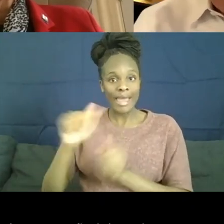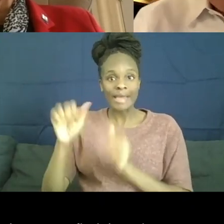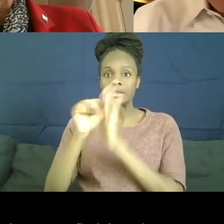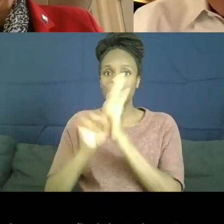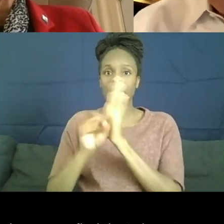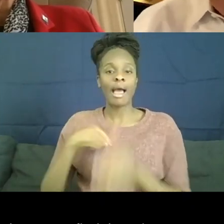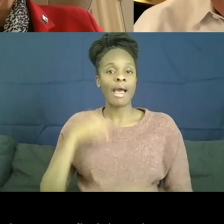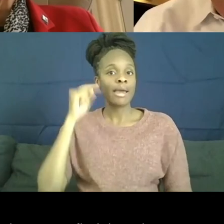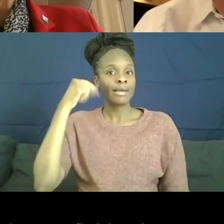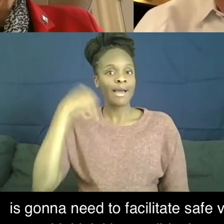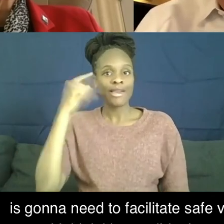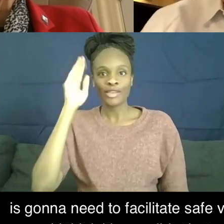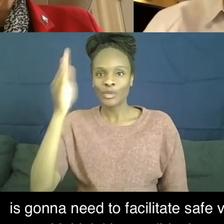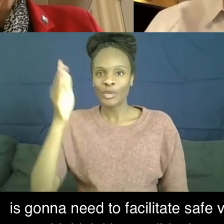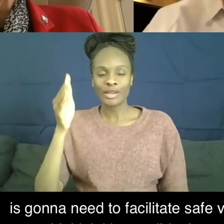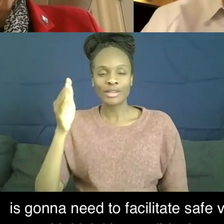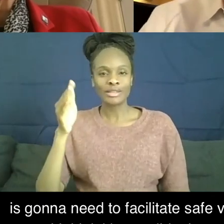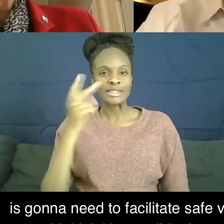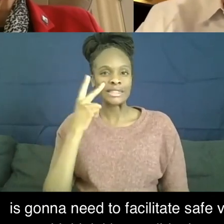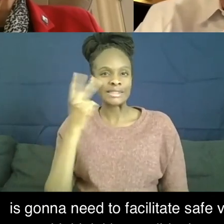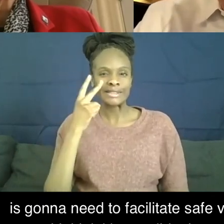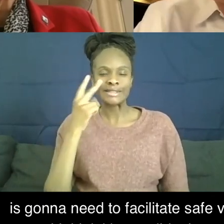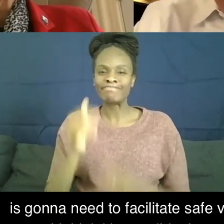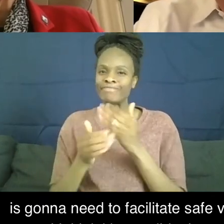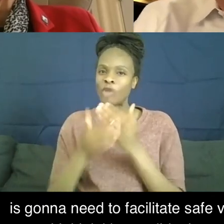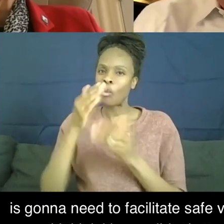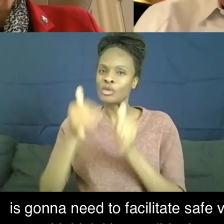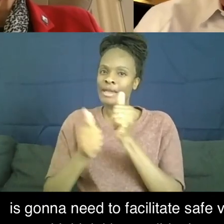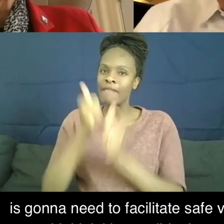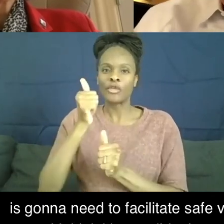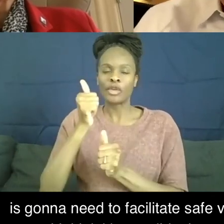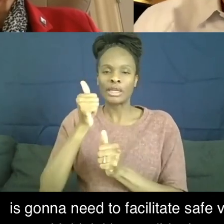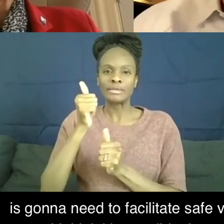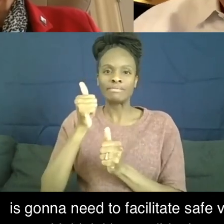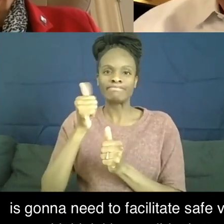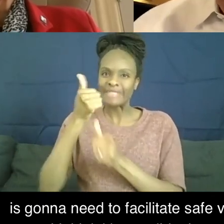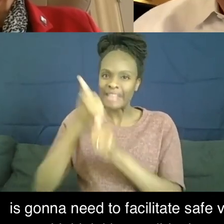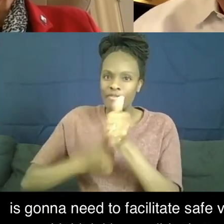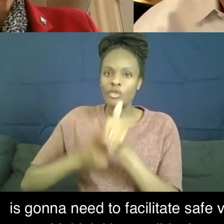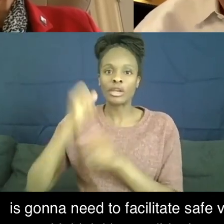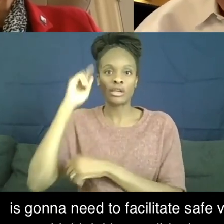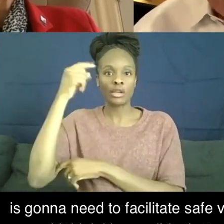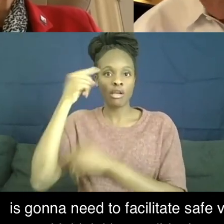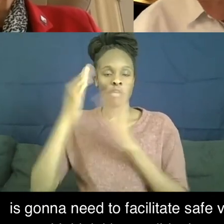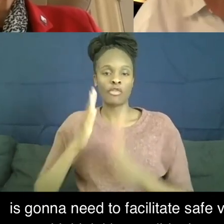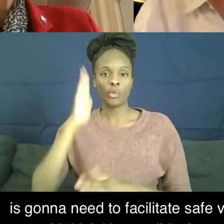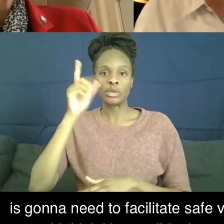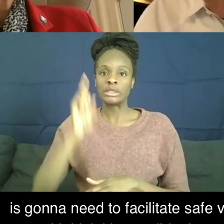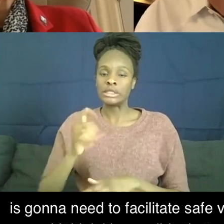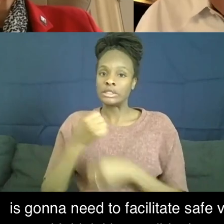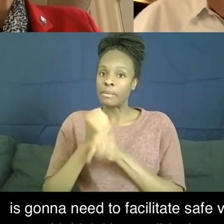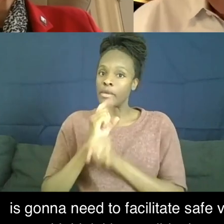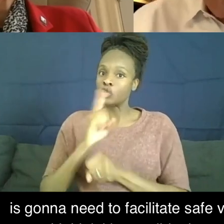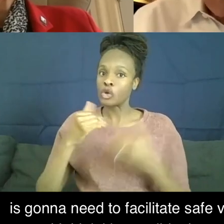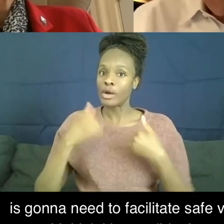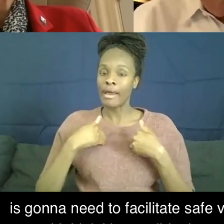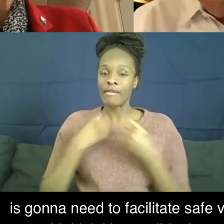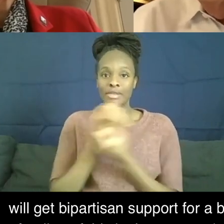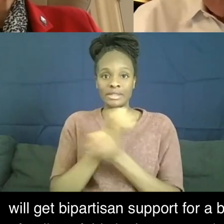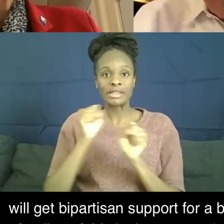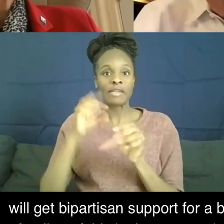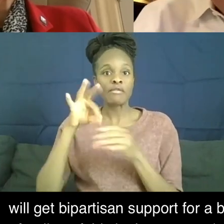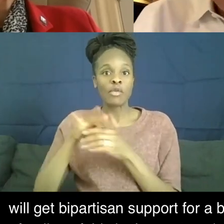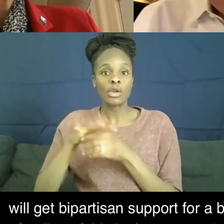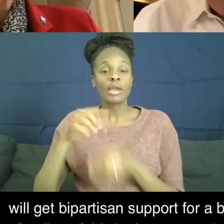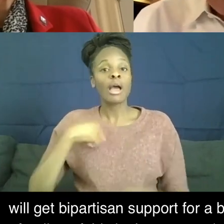that almost every governor is going to need to facilitate safe voting. And, uh, and I think it's possible that